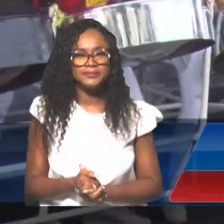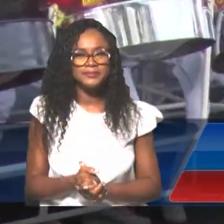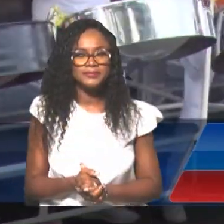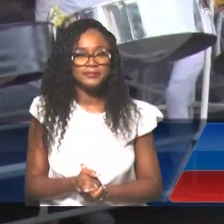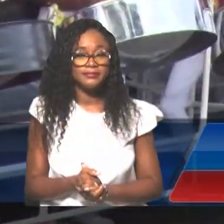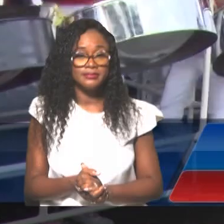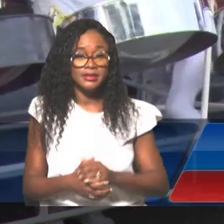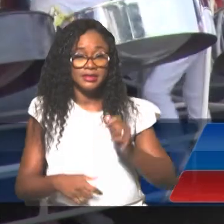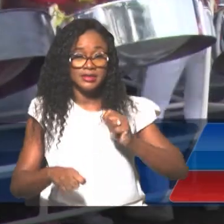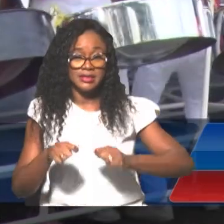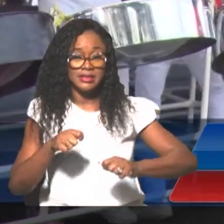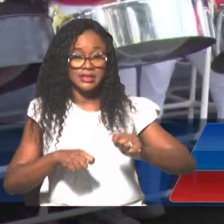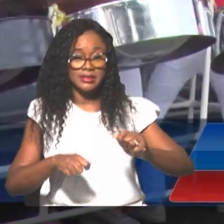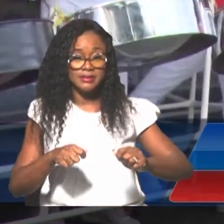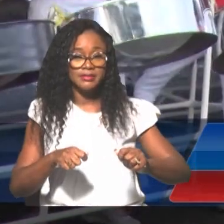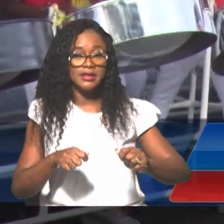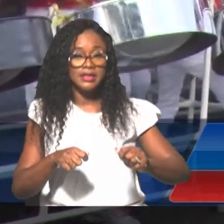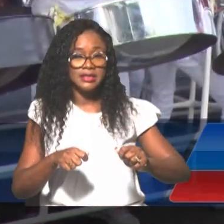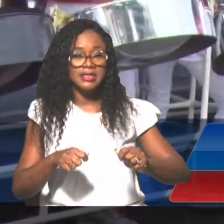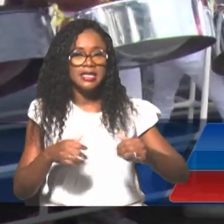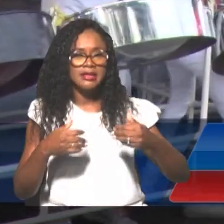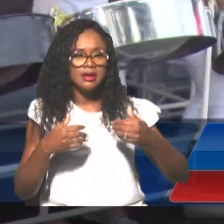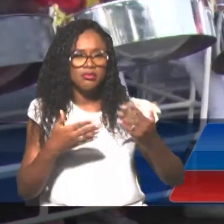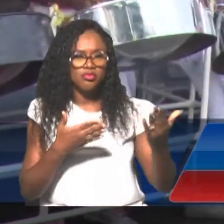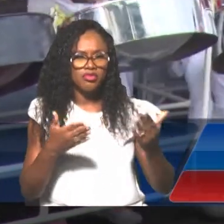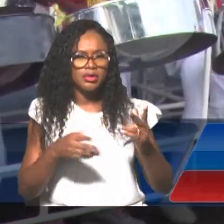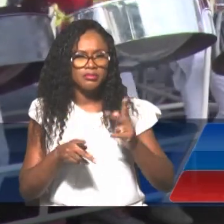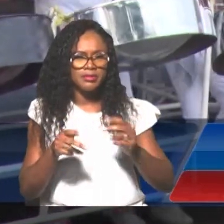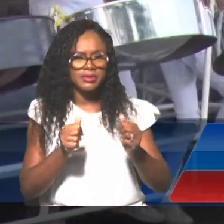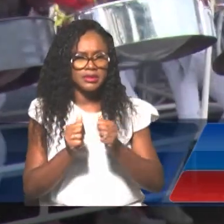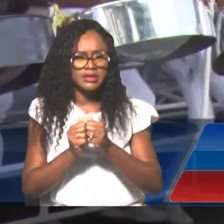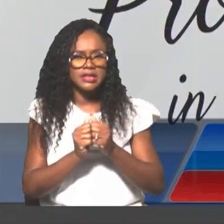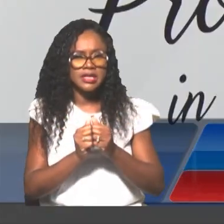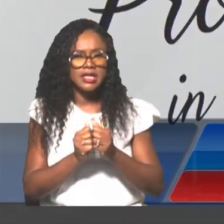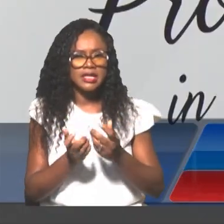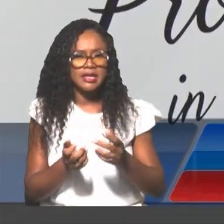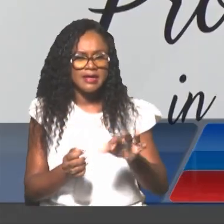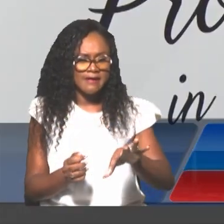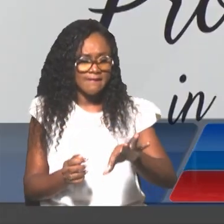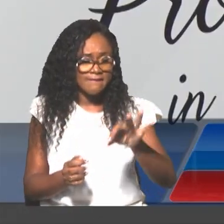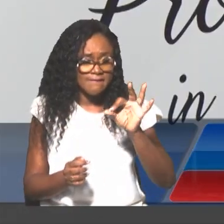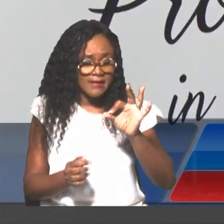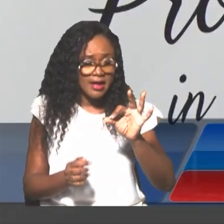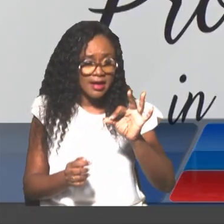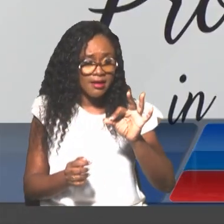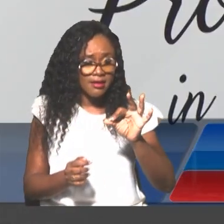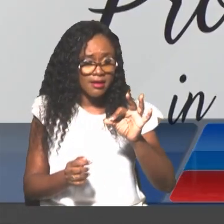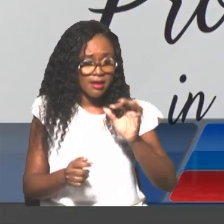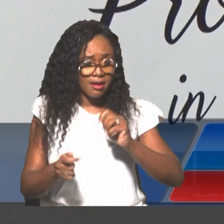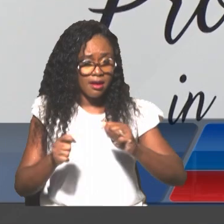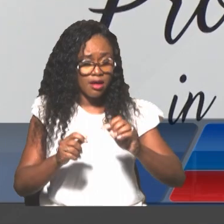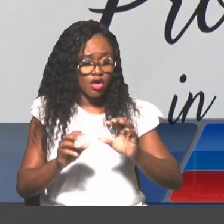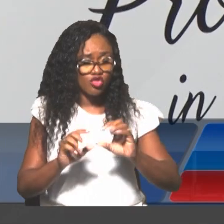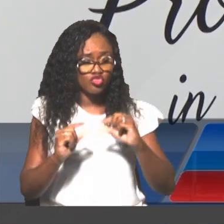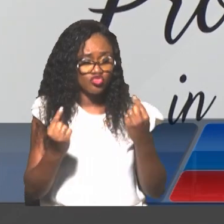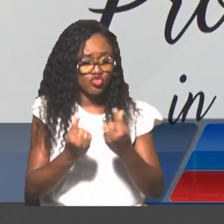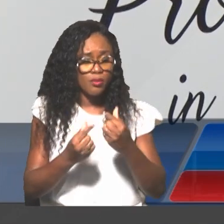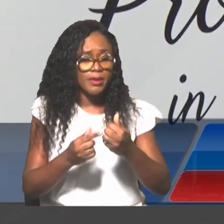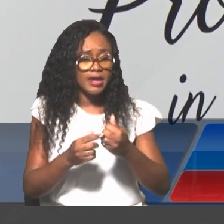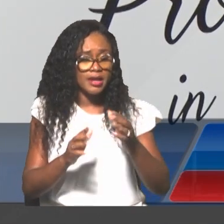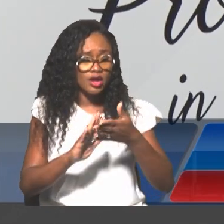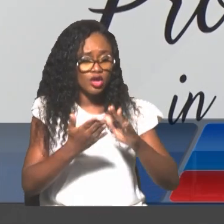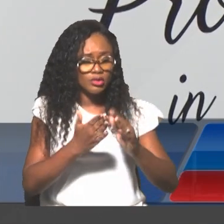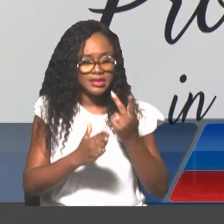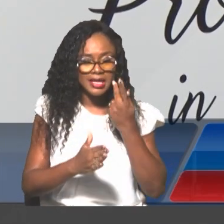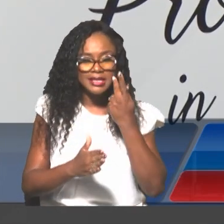that the steel pan has that uniting power. And all you have to do is find a steel band in your community around the preliminaries and see what